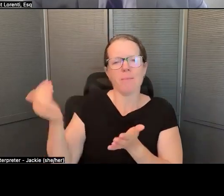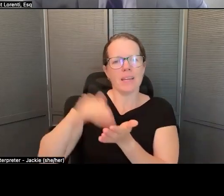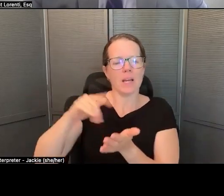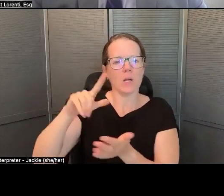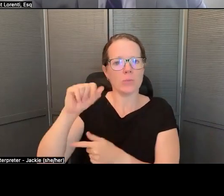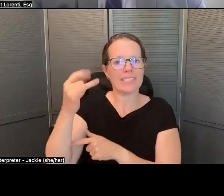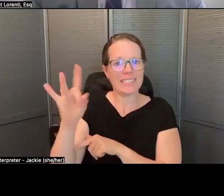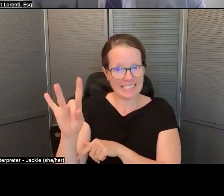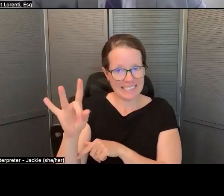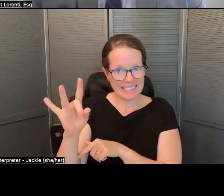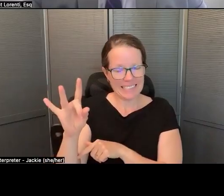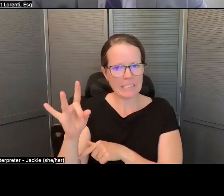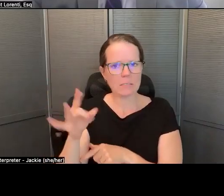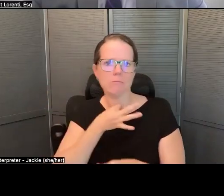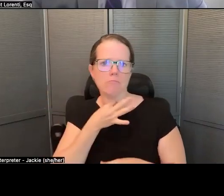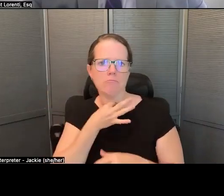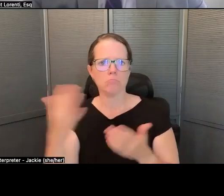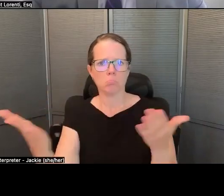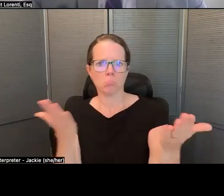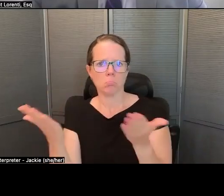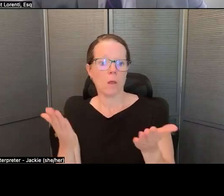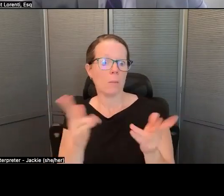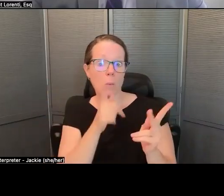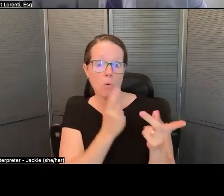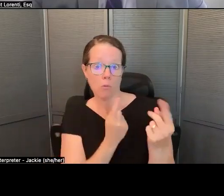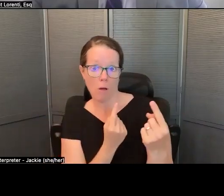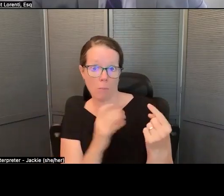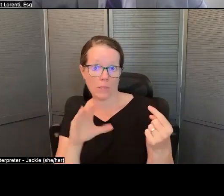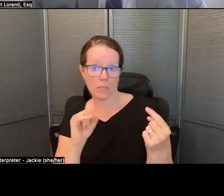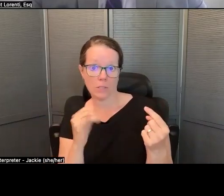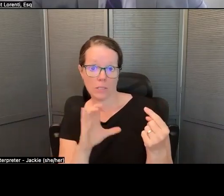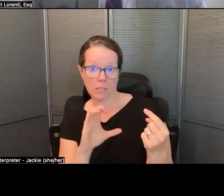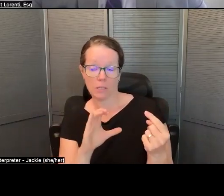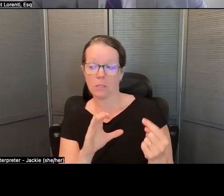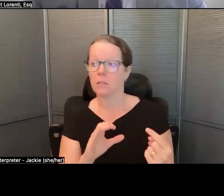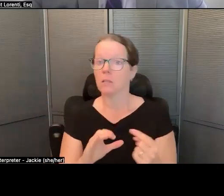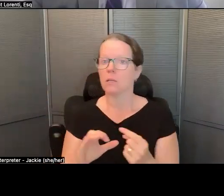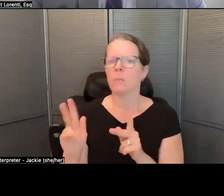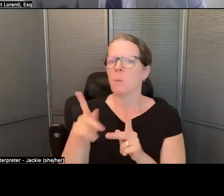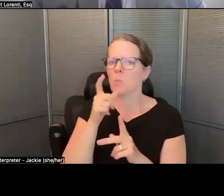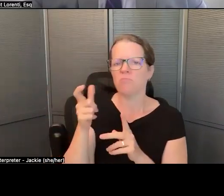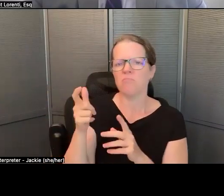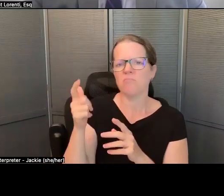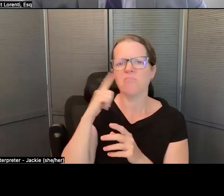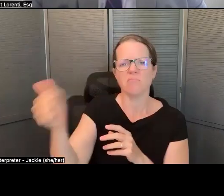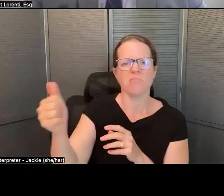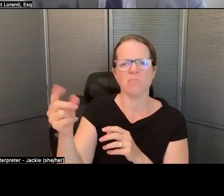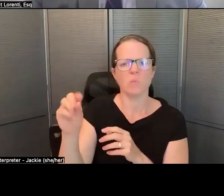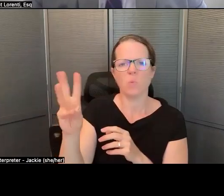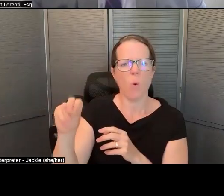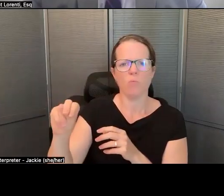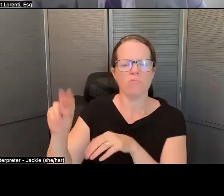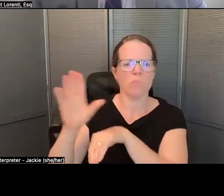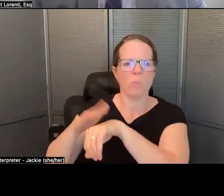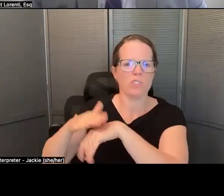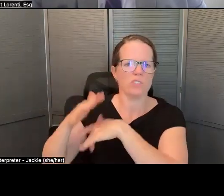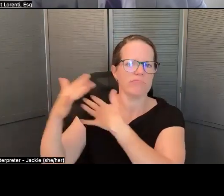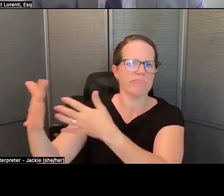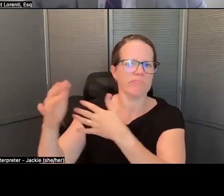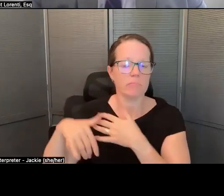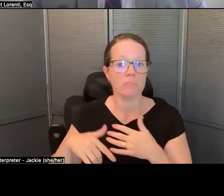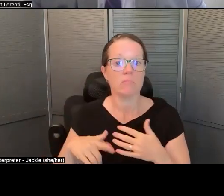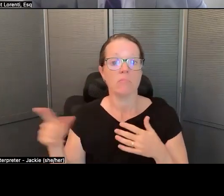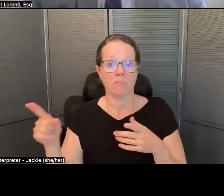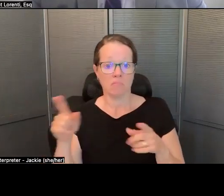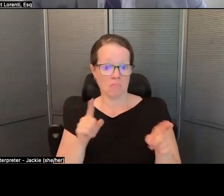Justice Support Center and people that weren't. And what they found was, depending on which matching technique, statistical matching technique they used, they found a 26